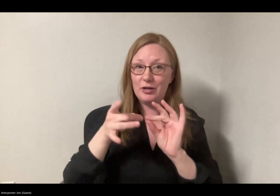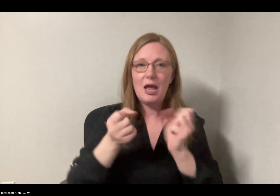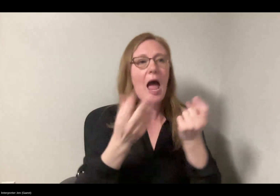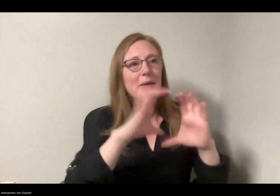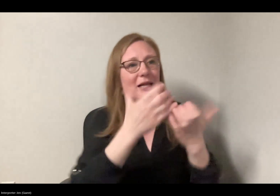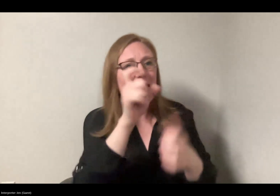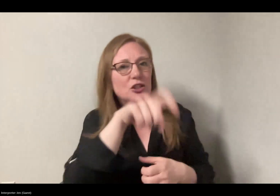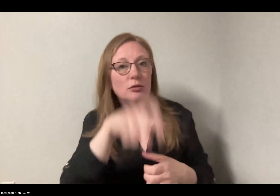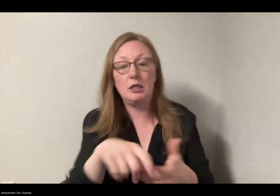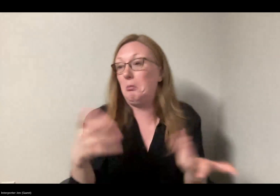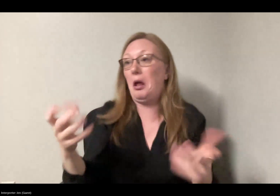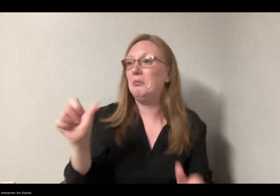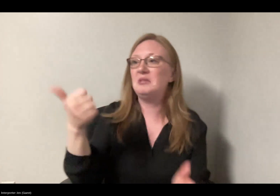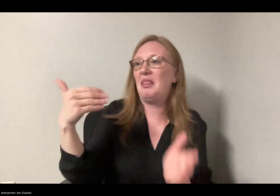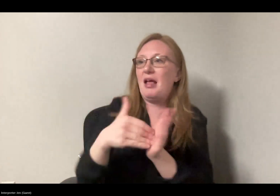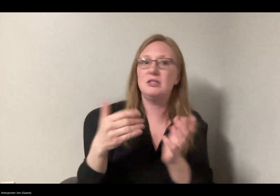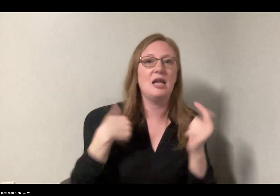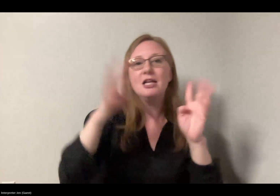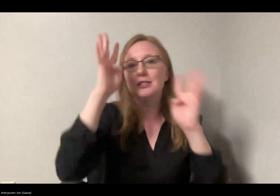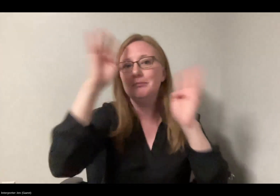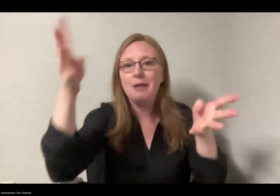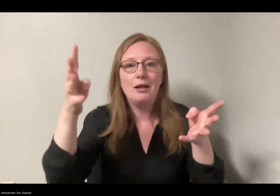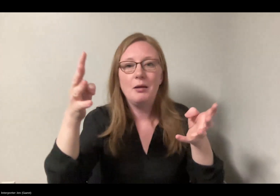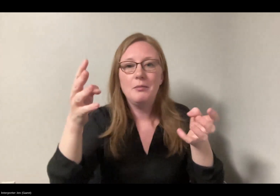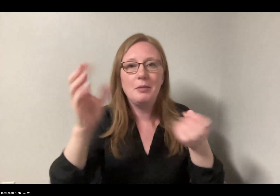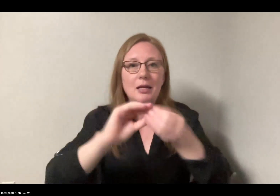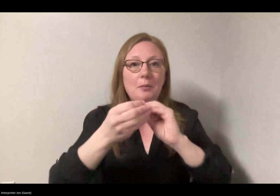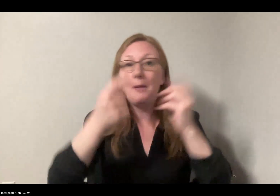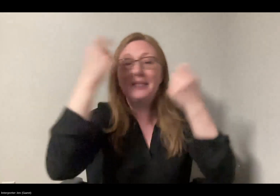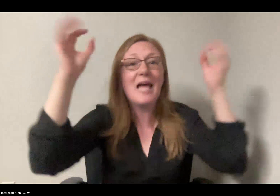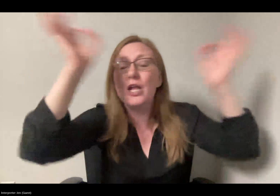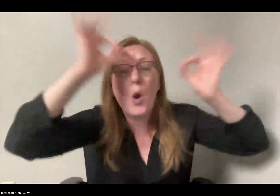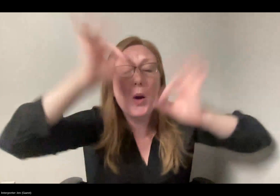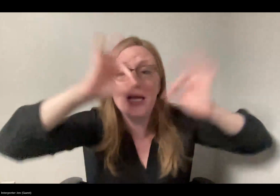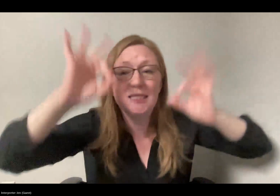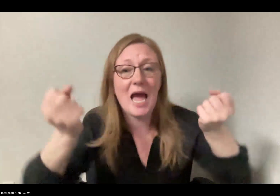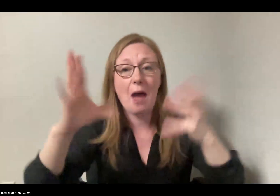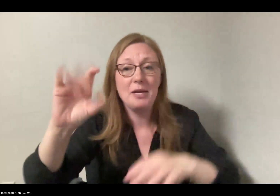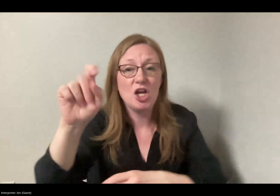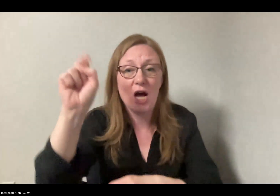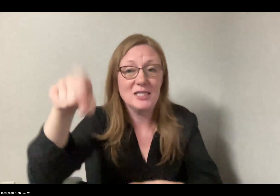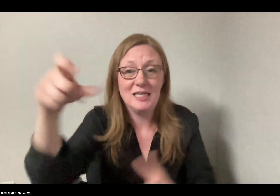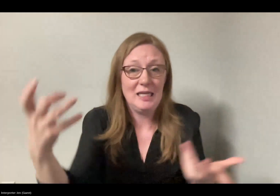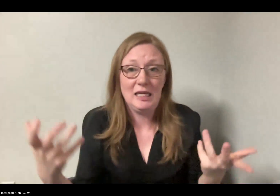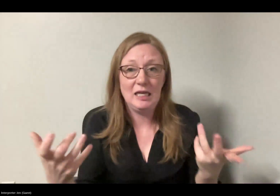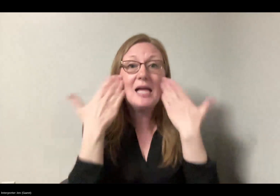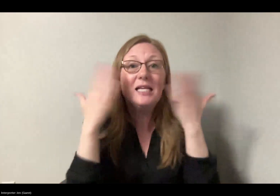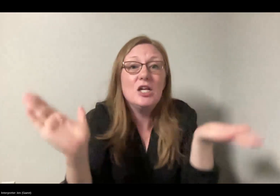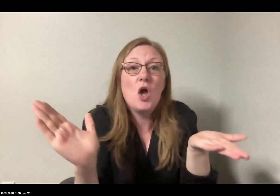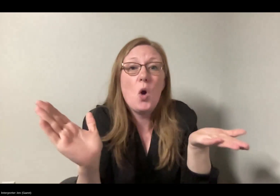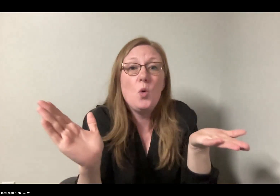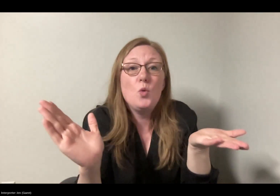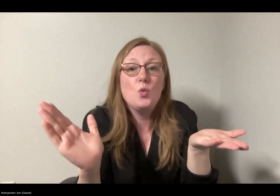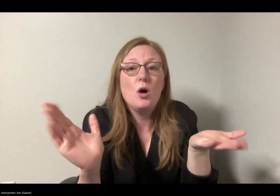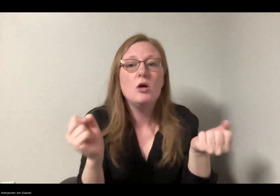need? 10,000. I just made up enough. Because I didn't know no better, right? There wasn't